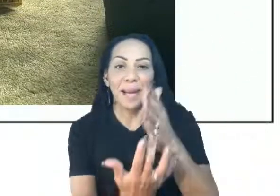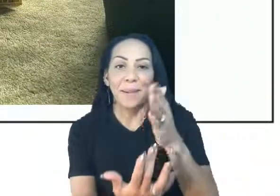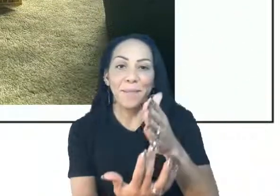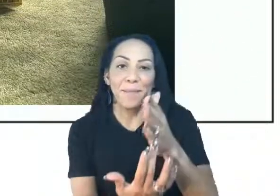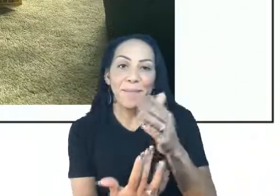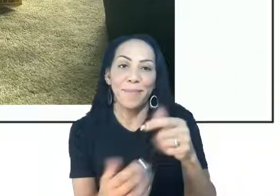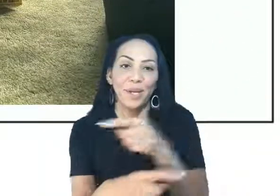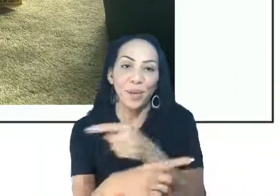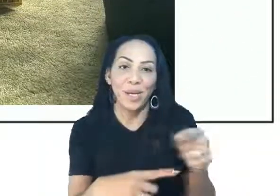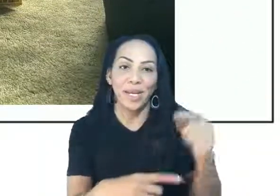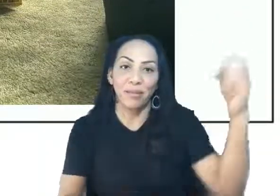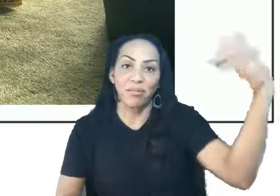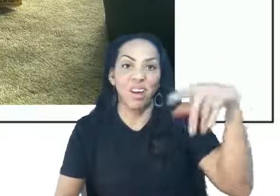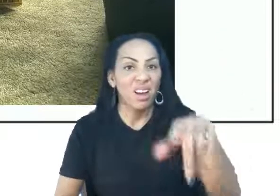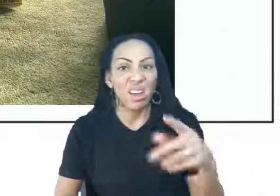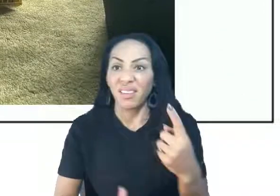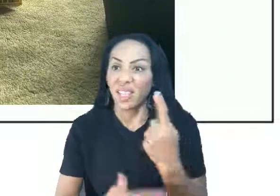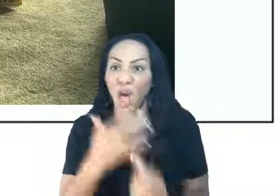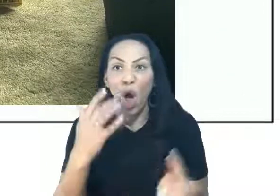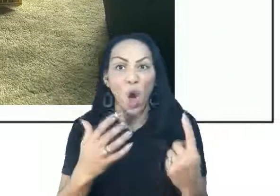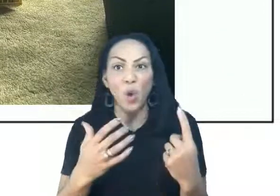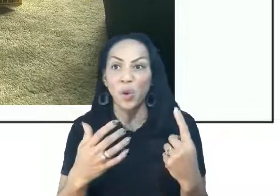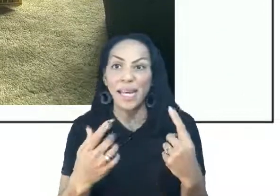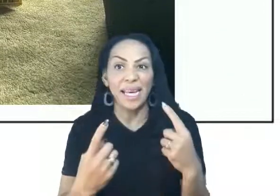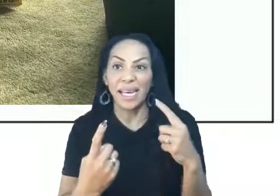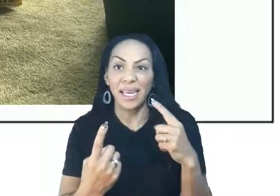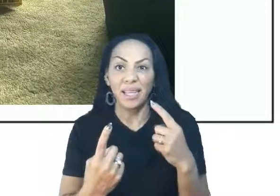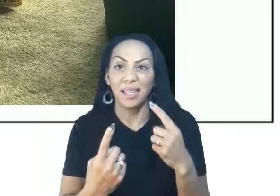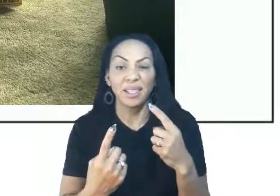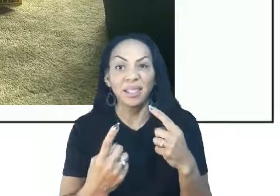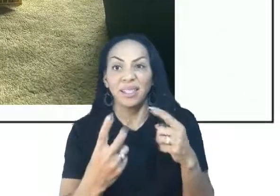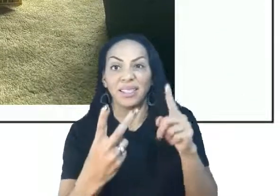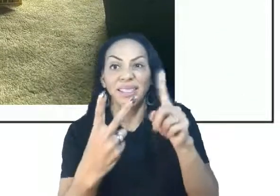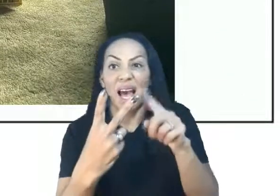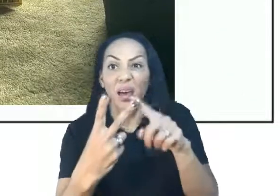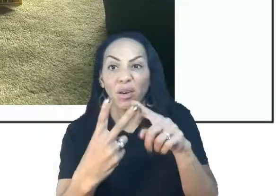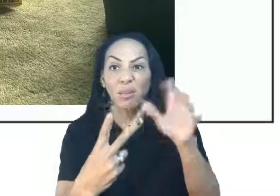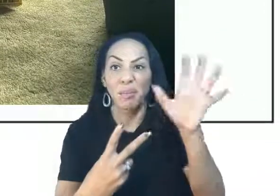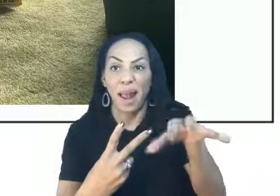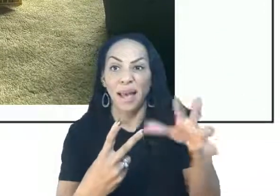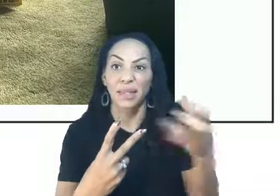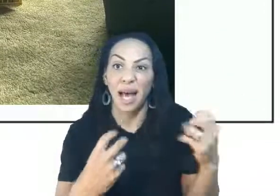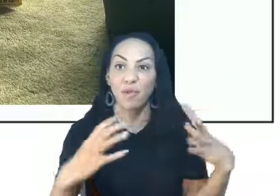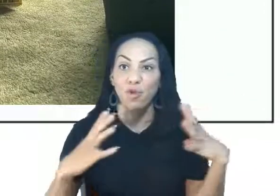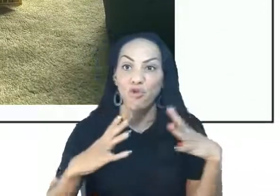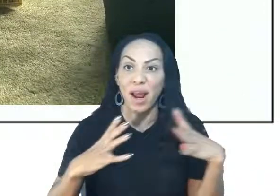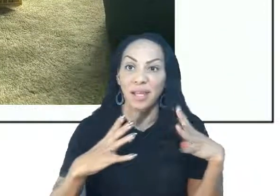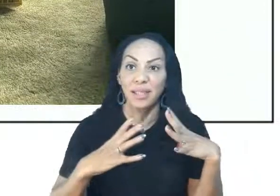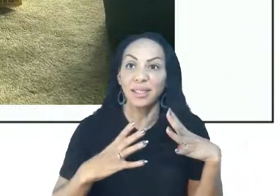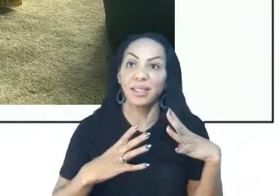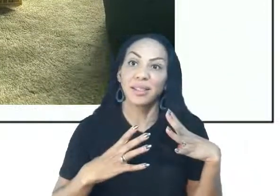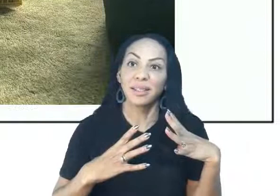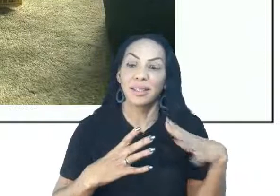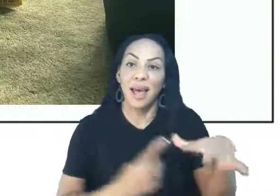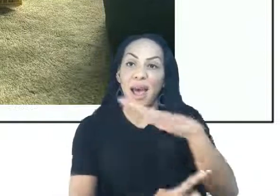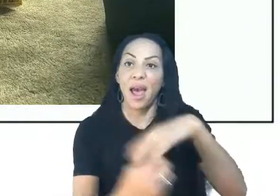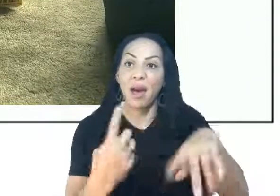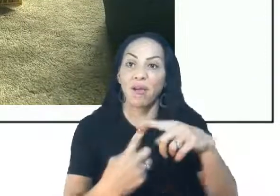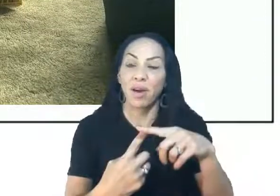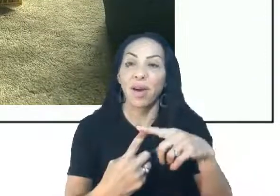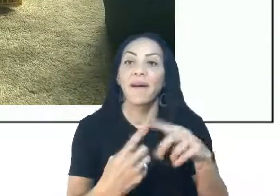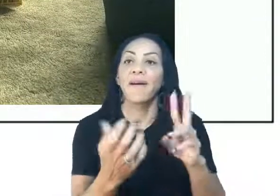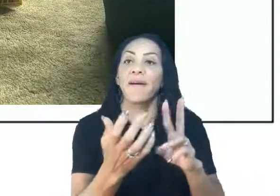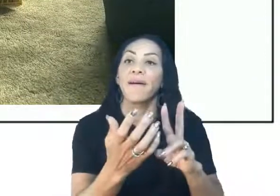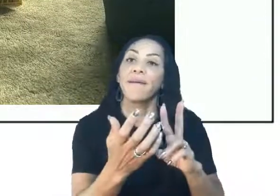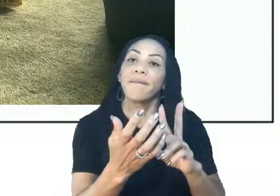UK theatre that I know of. The first is at BAC and was created, it was commissioned by Jess Tom during their year there